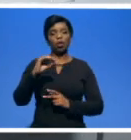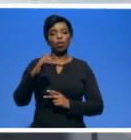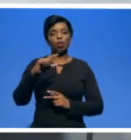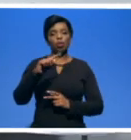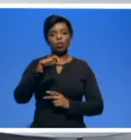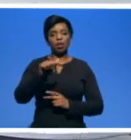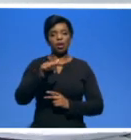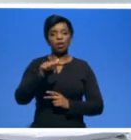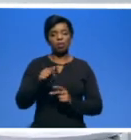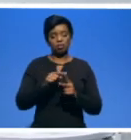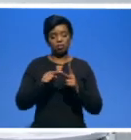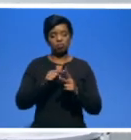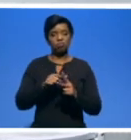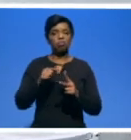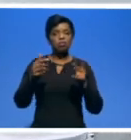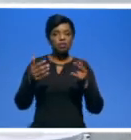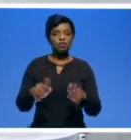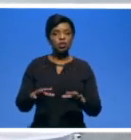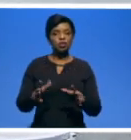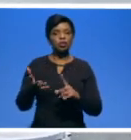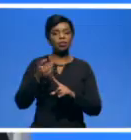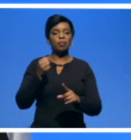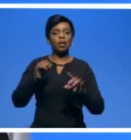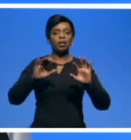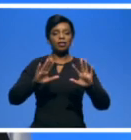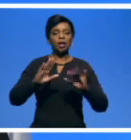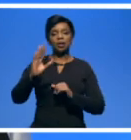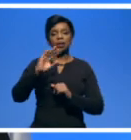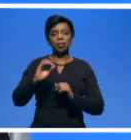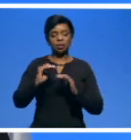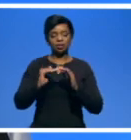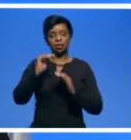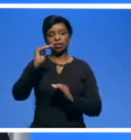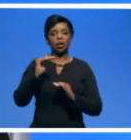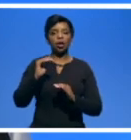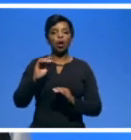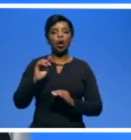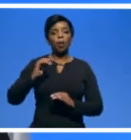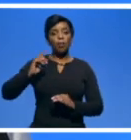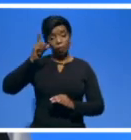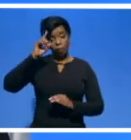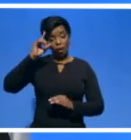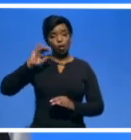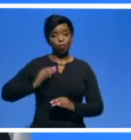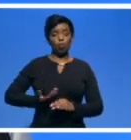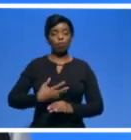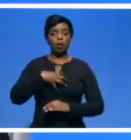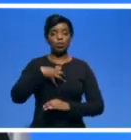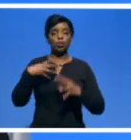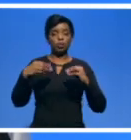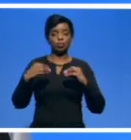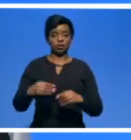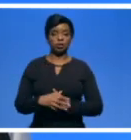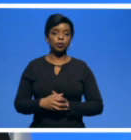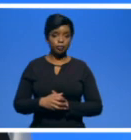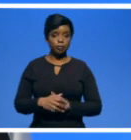performed in 1 year above 10% on procurement on Black women-owned businesses. Apart from that department, none of them